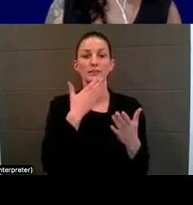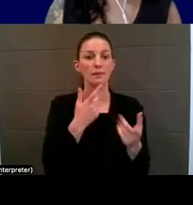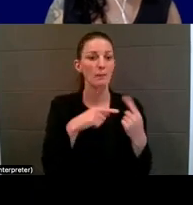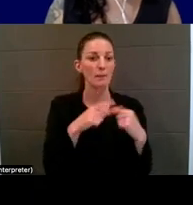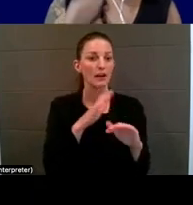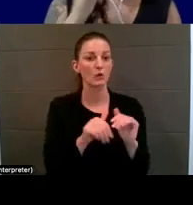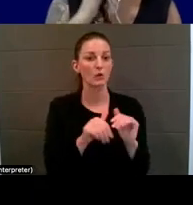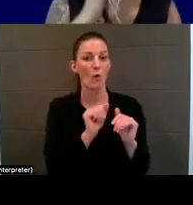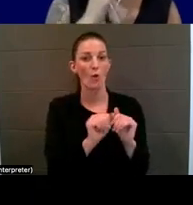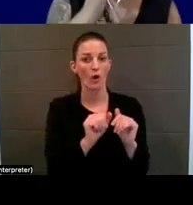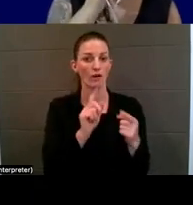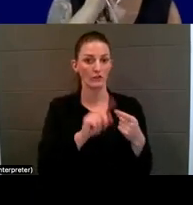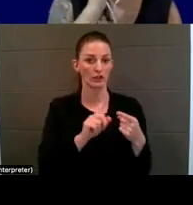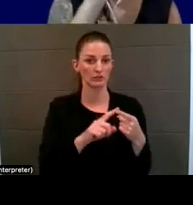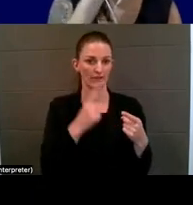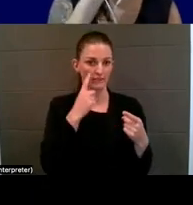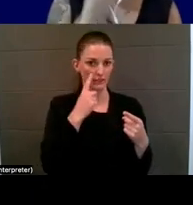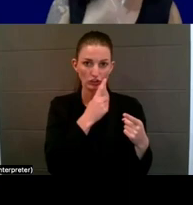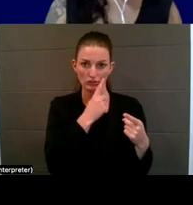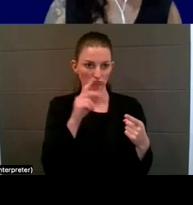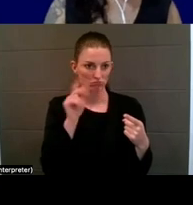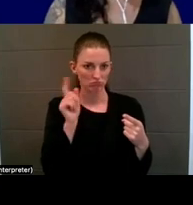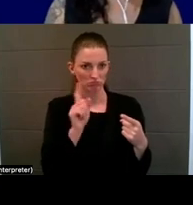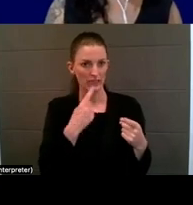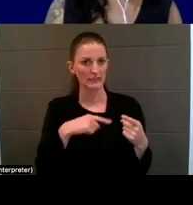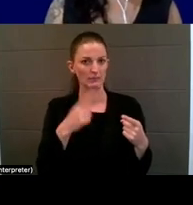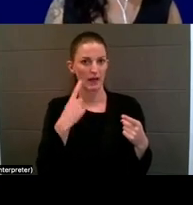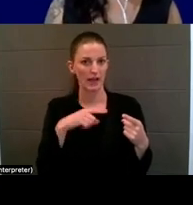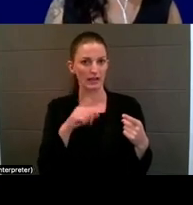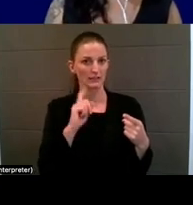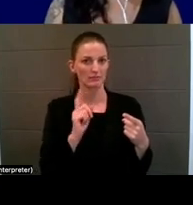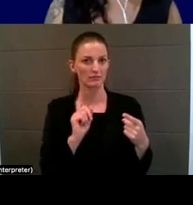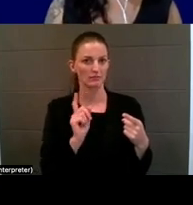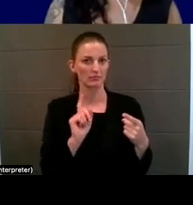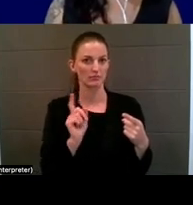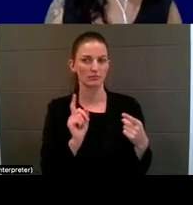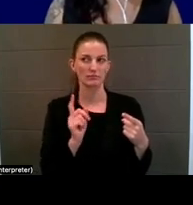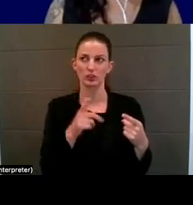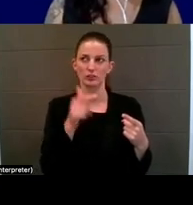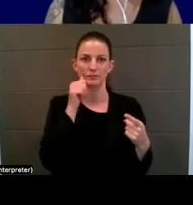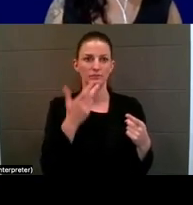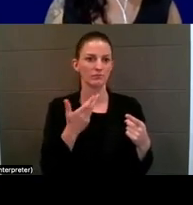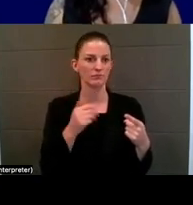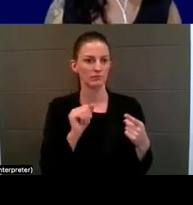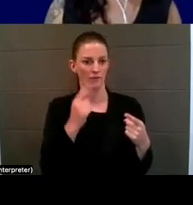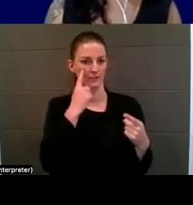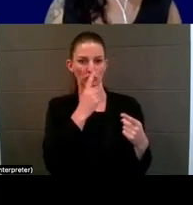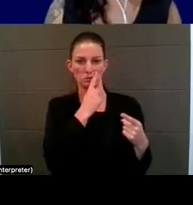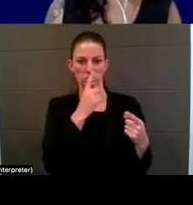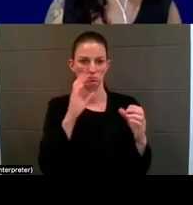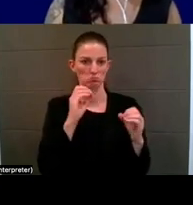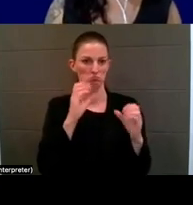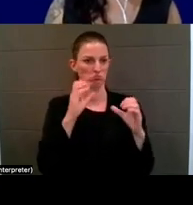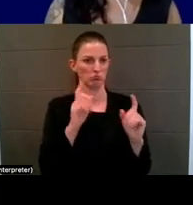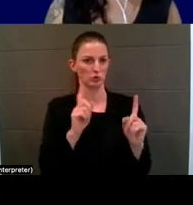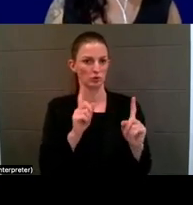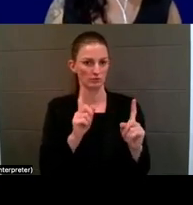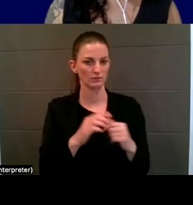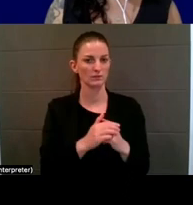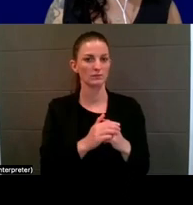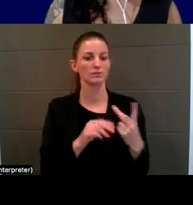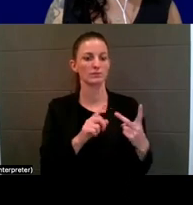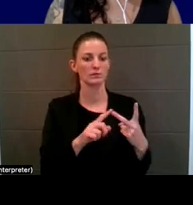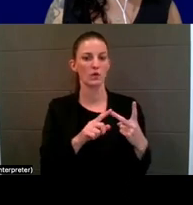one, your vision. Like, can you explain to us, you know, what your level of vision is? And also, can